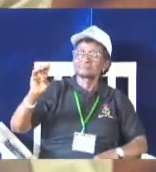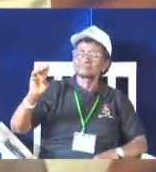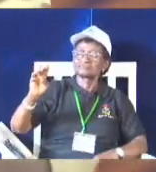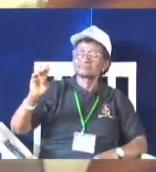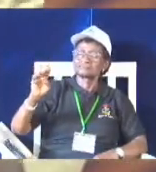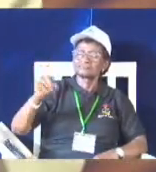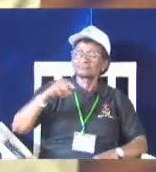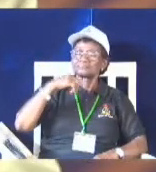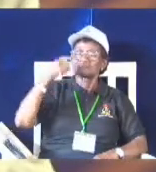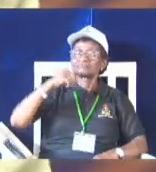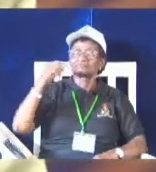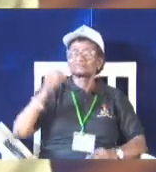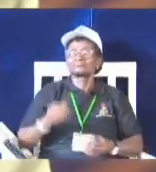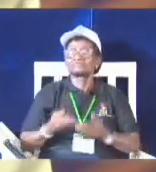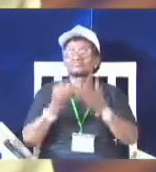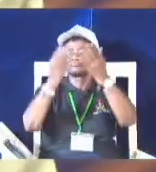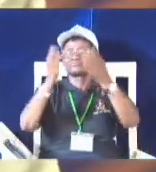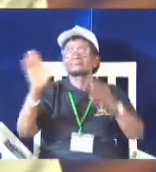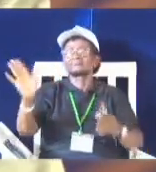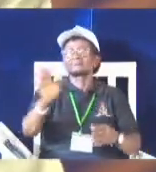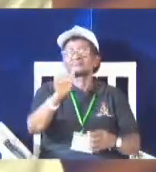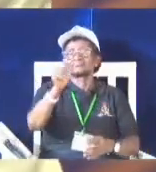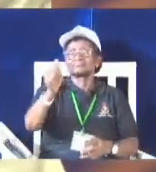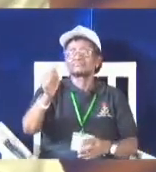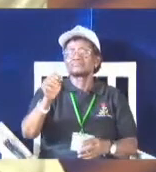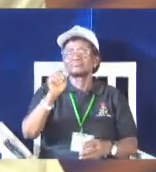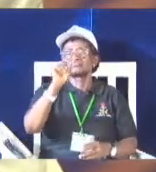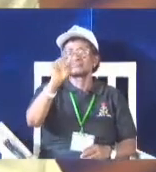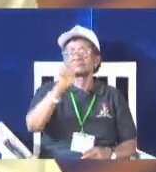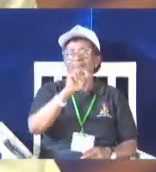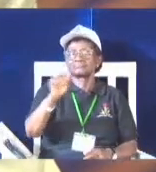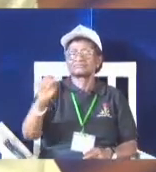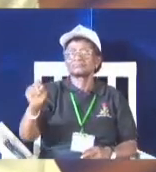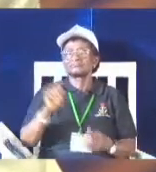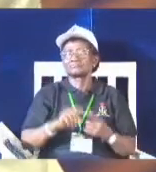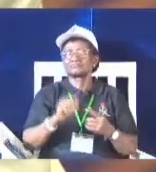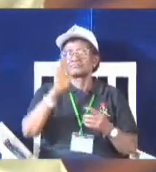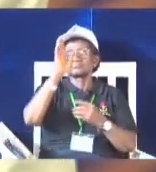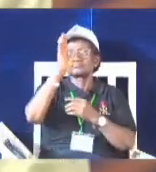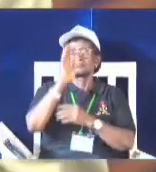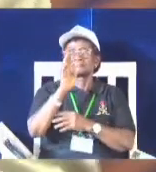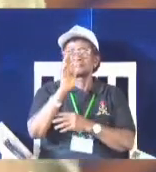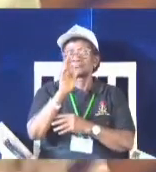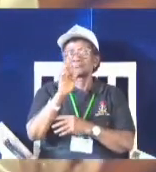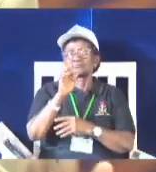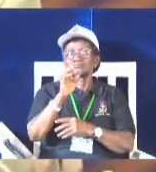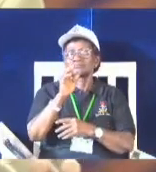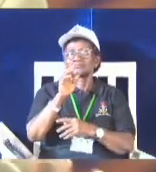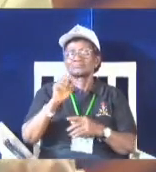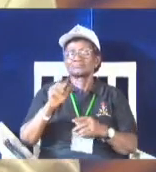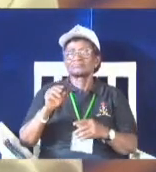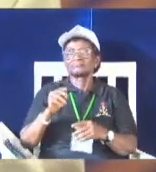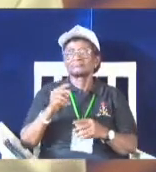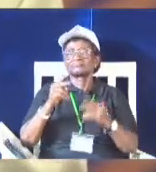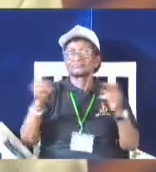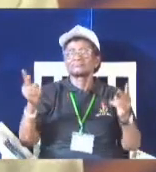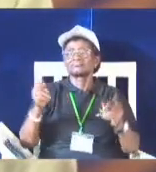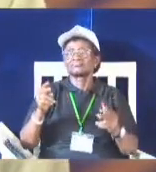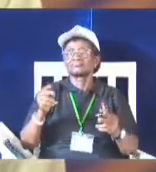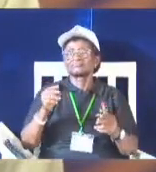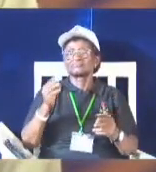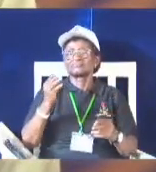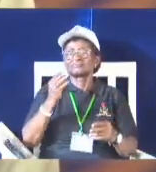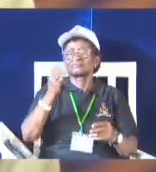He says, submit yourself, therefore, to God. Then resist the